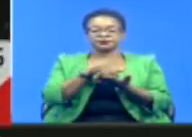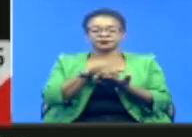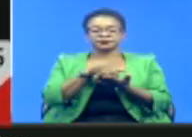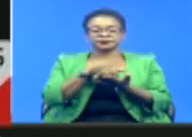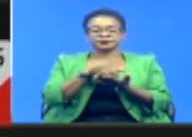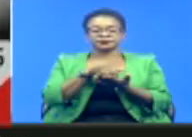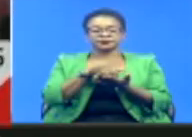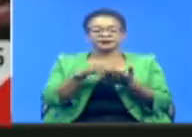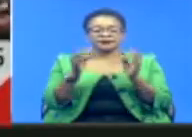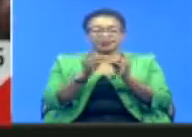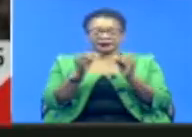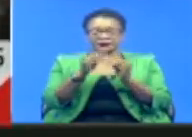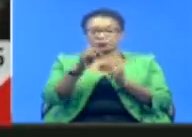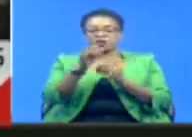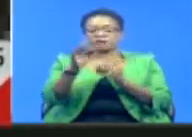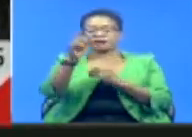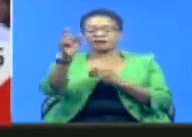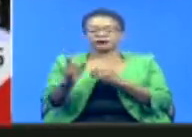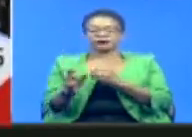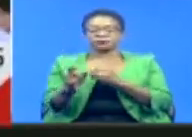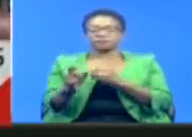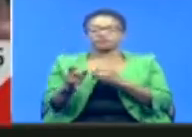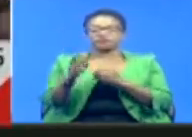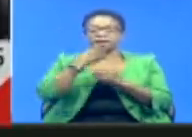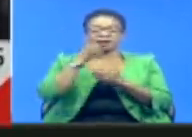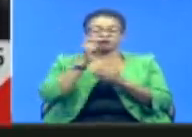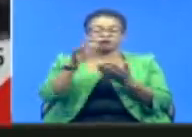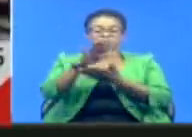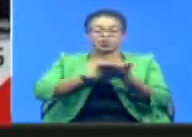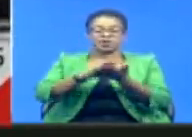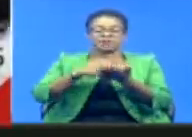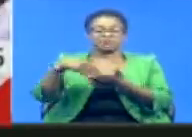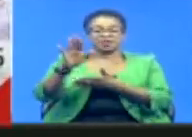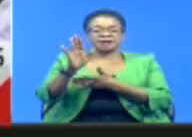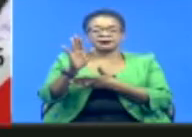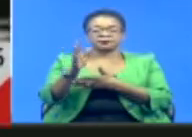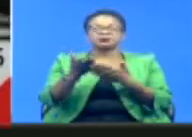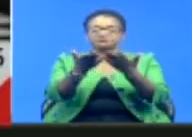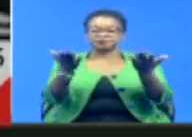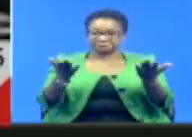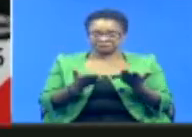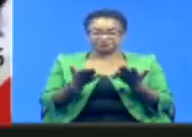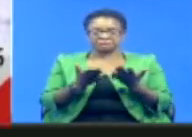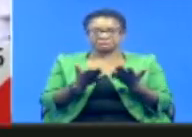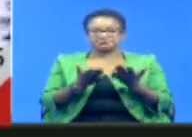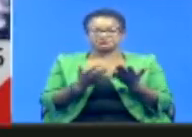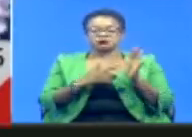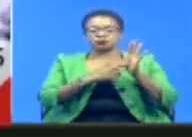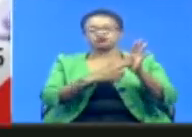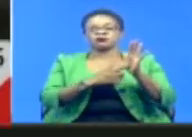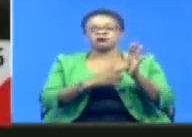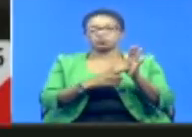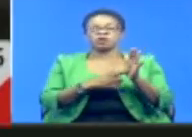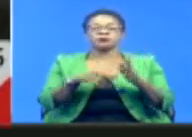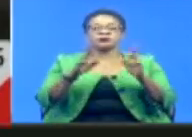The rally in one of the regions perceived to be a Senator Kiraitu Murongo's stronghold was significant as he sought to show he was making